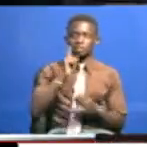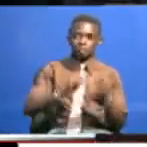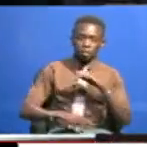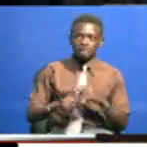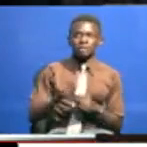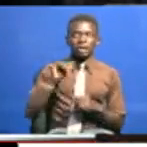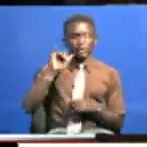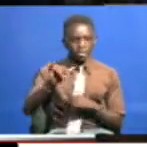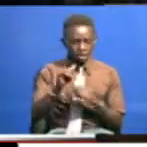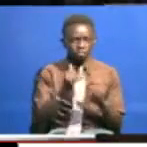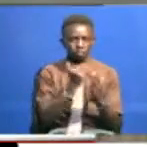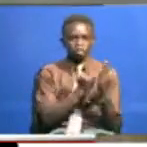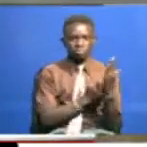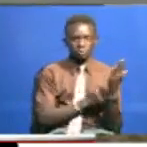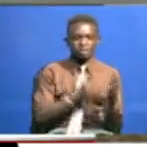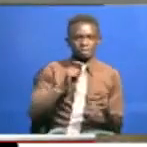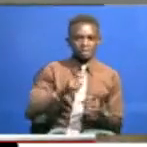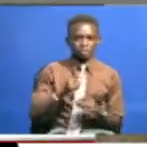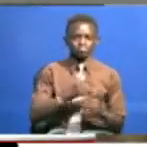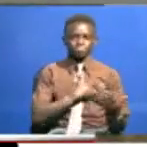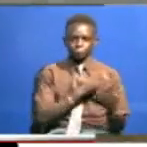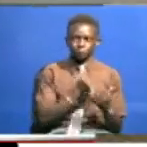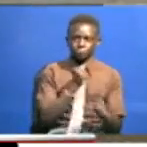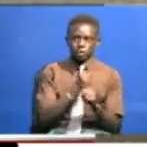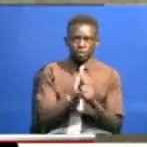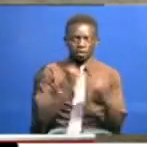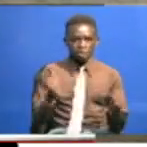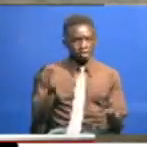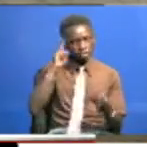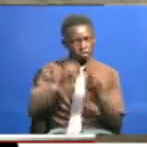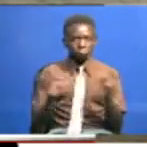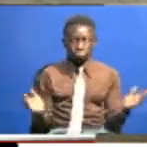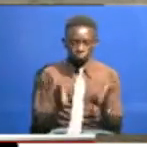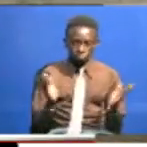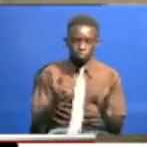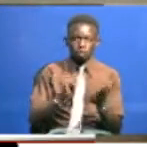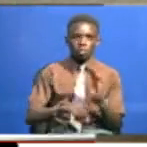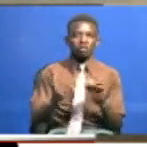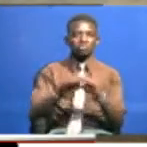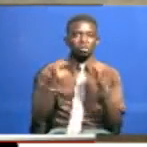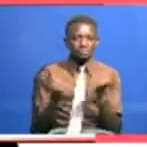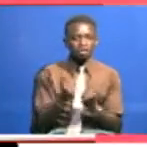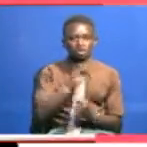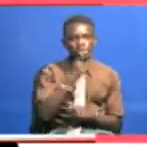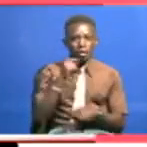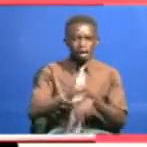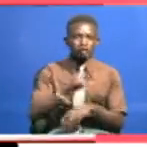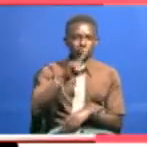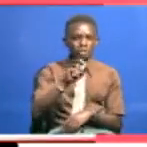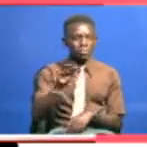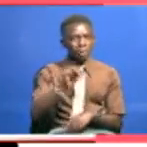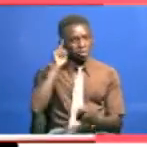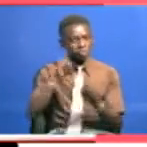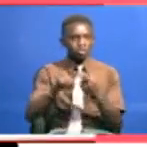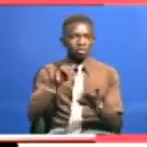utendakazi bora katika utoaji huduma za kuikimu jamii kwa watu wapatao milioni 20 wanaohitaji huduma hizo. In the